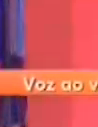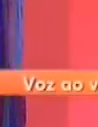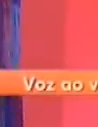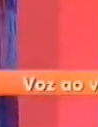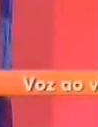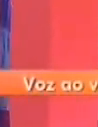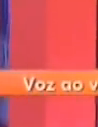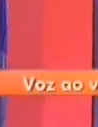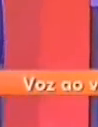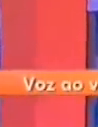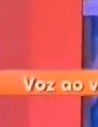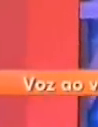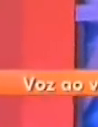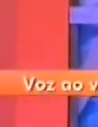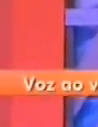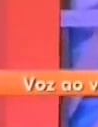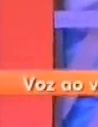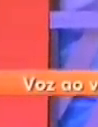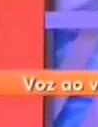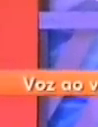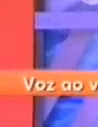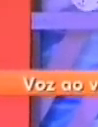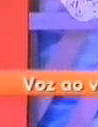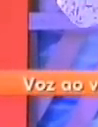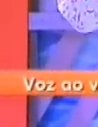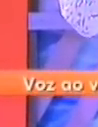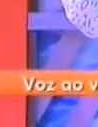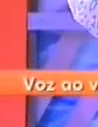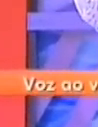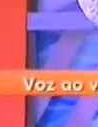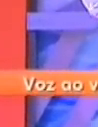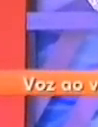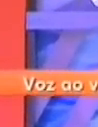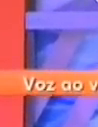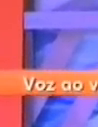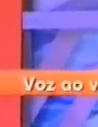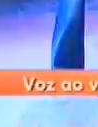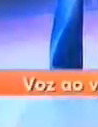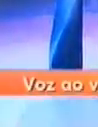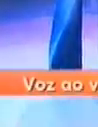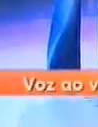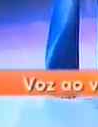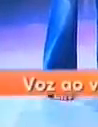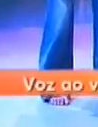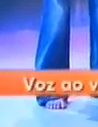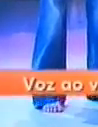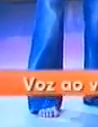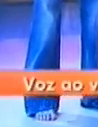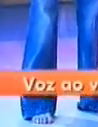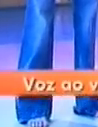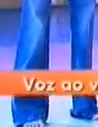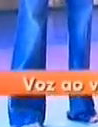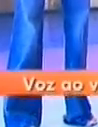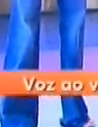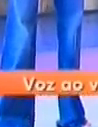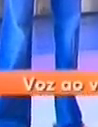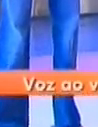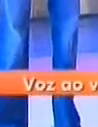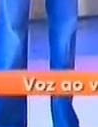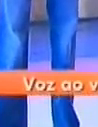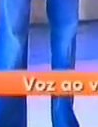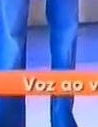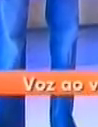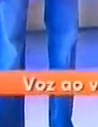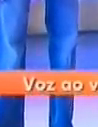When the moon is in a seven house and